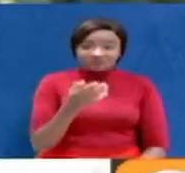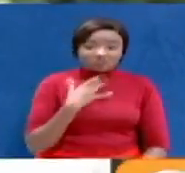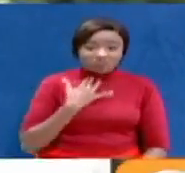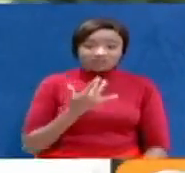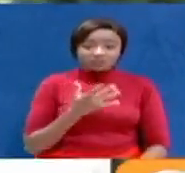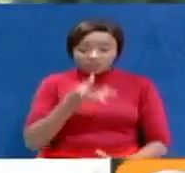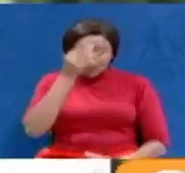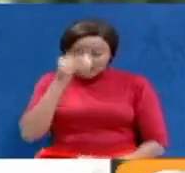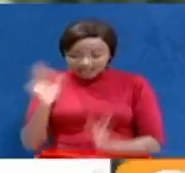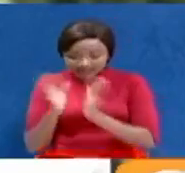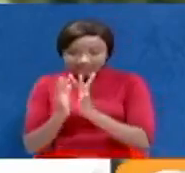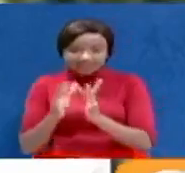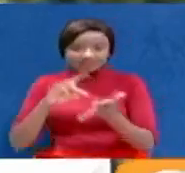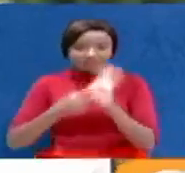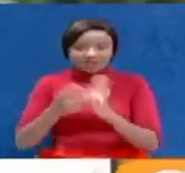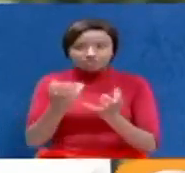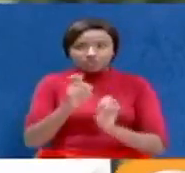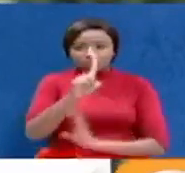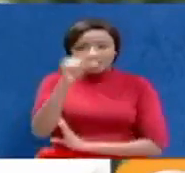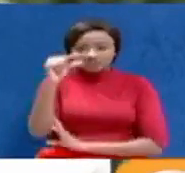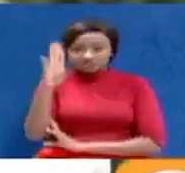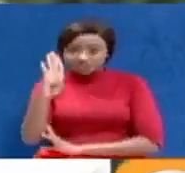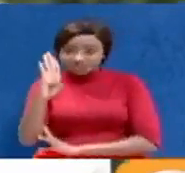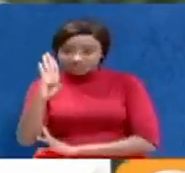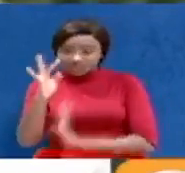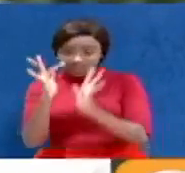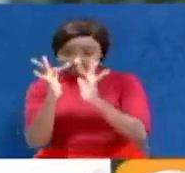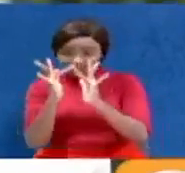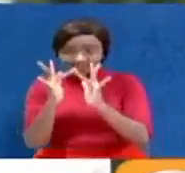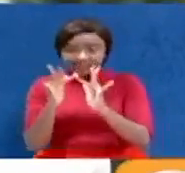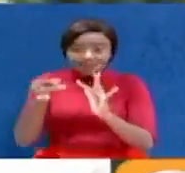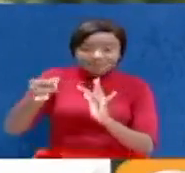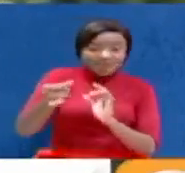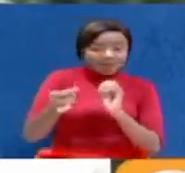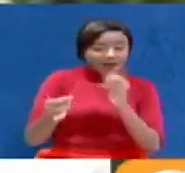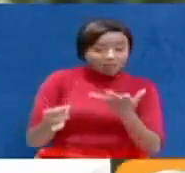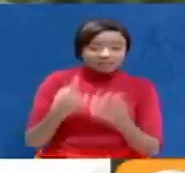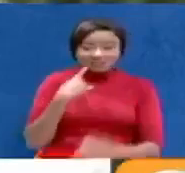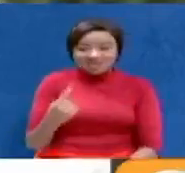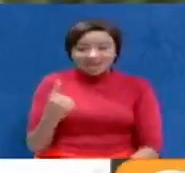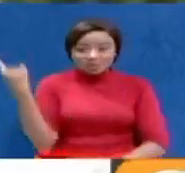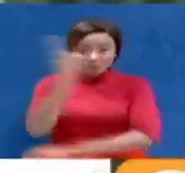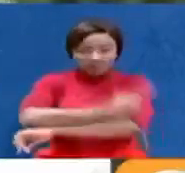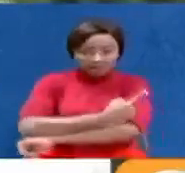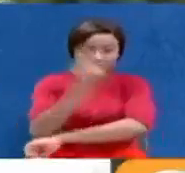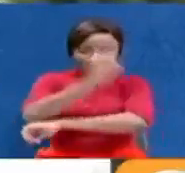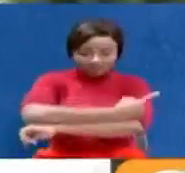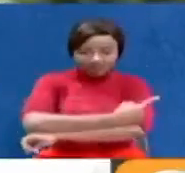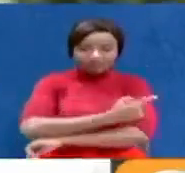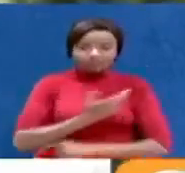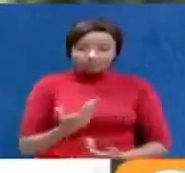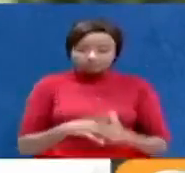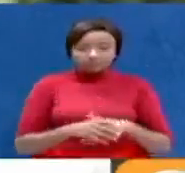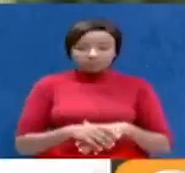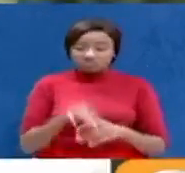online class or an online exam, you need to at most 1 GB, which may cost you something like 100 shillings in a day. And this